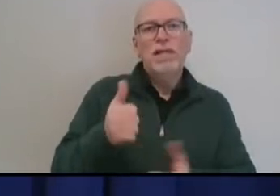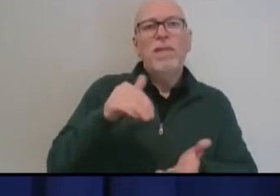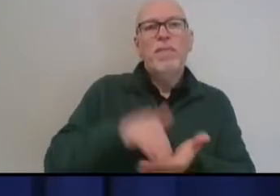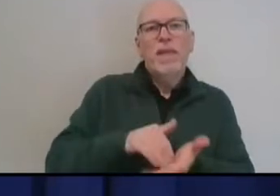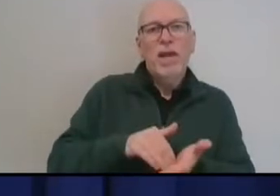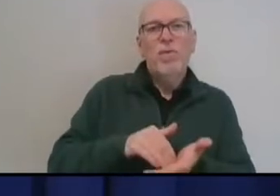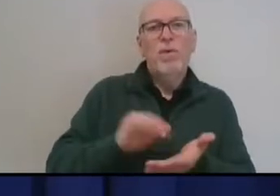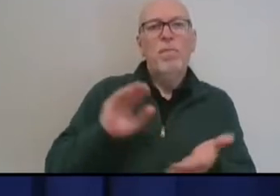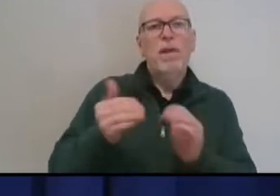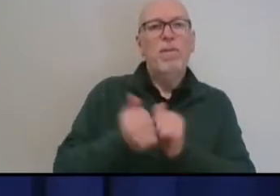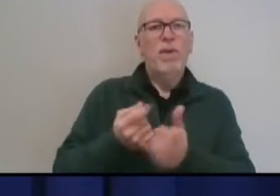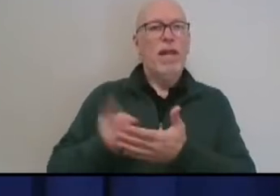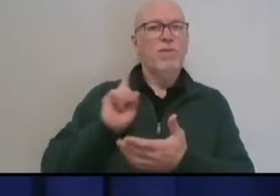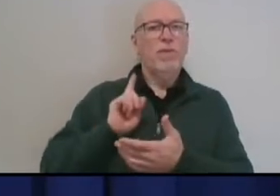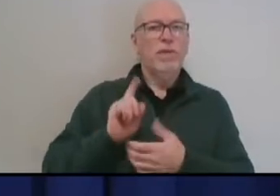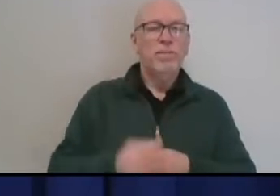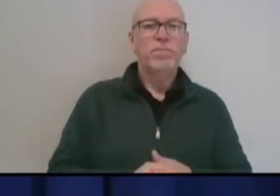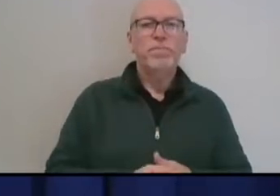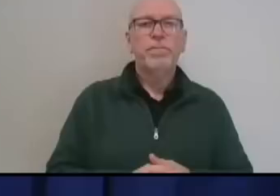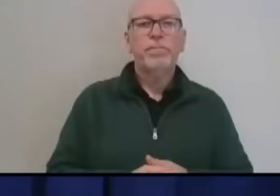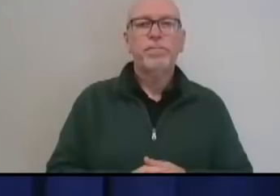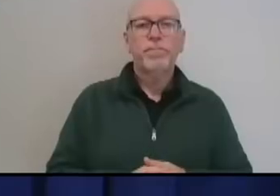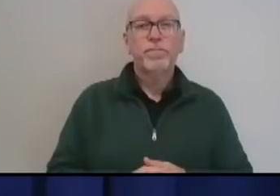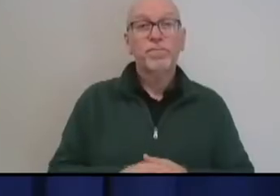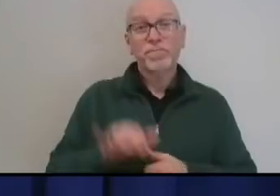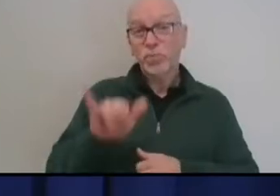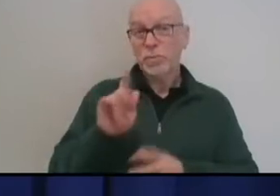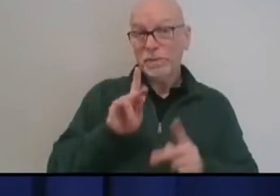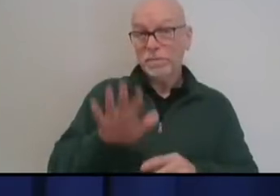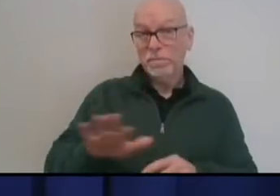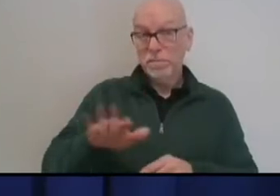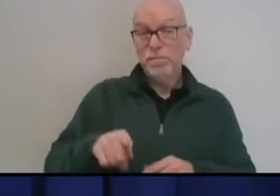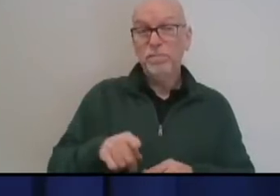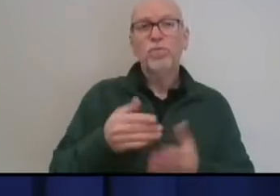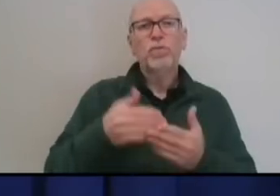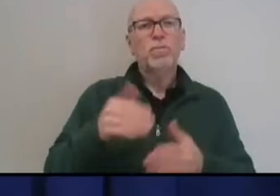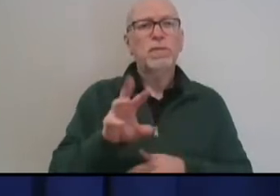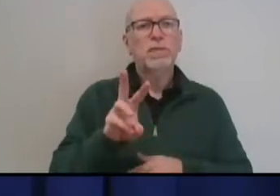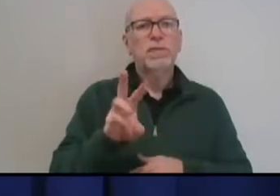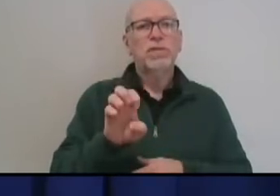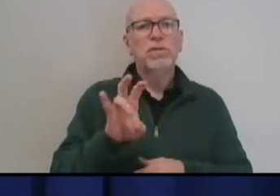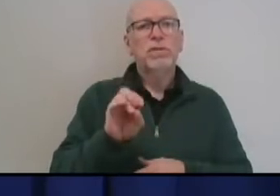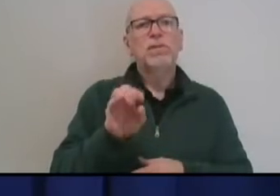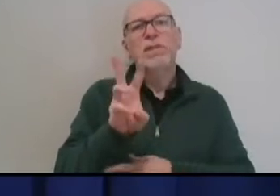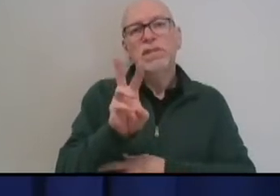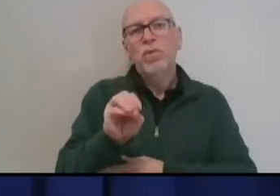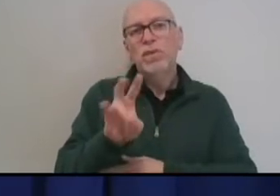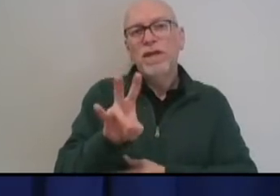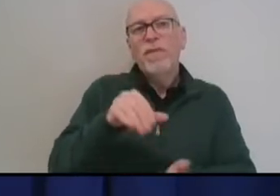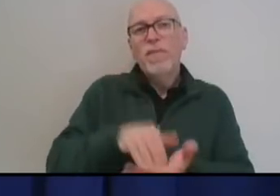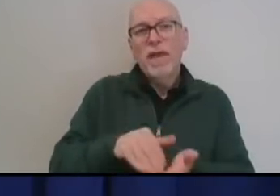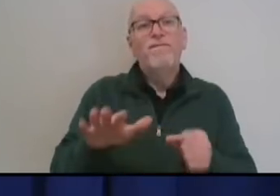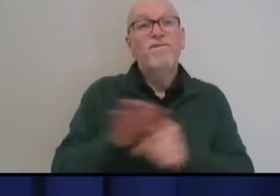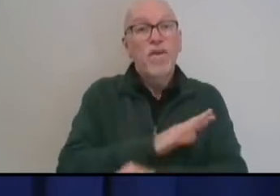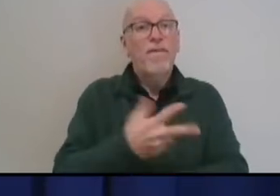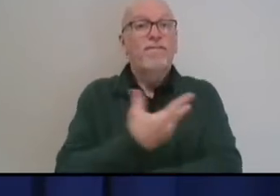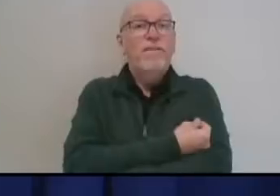people from last week. Of those individuals, nearly 607,000 were fully vaccinated, up